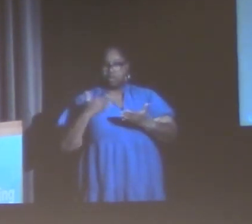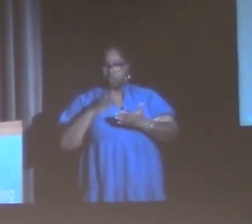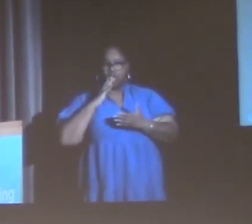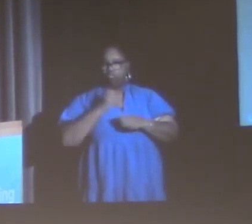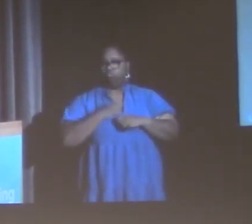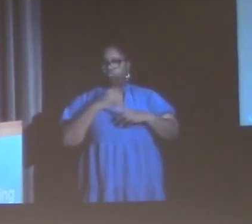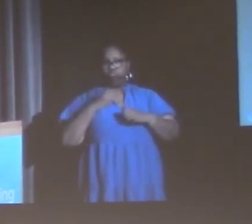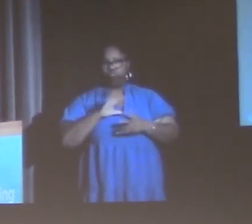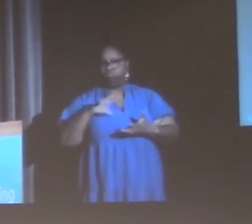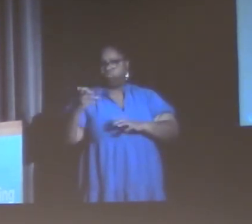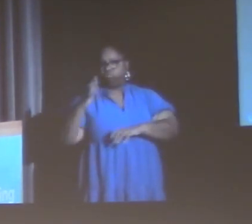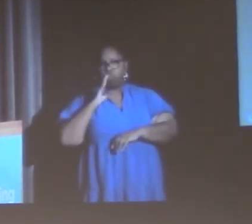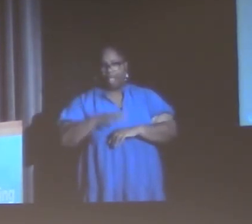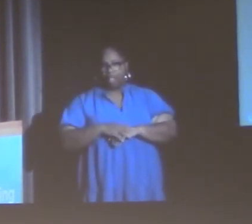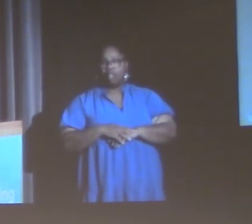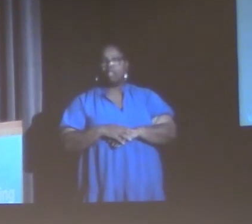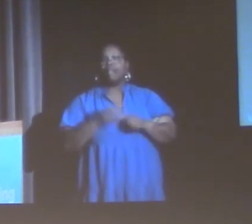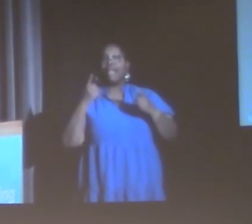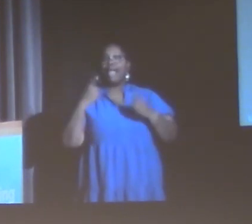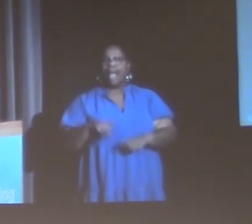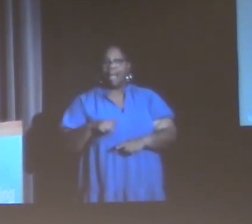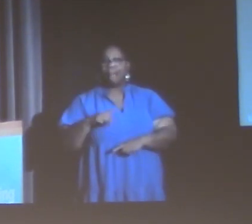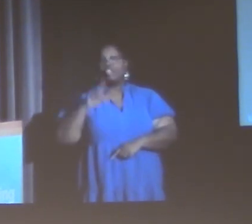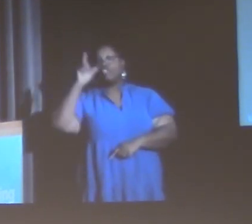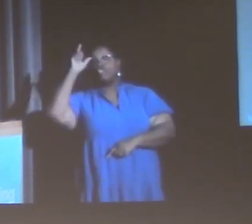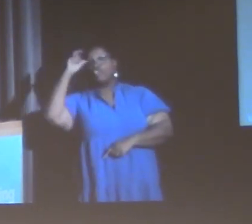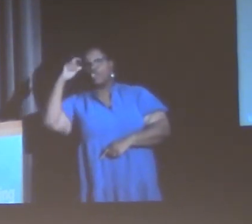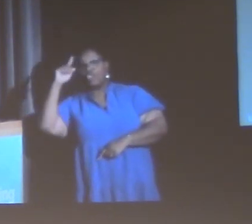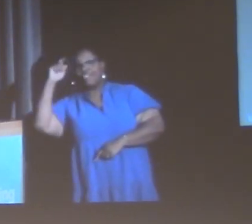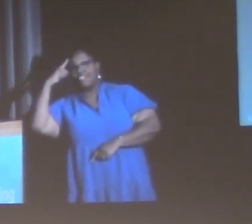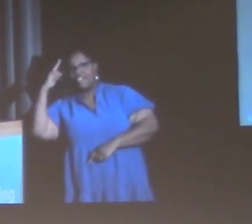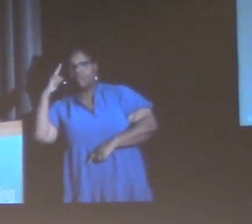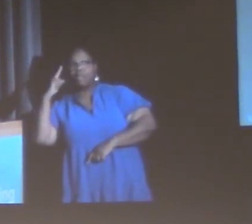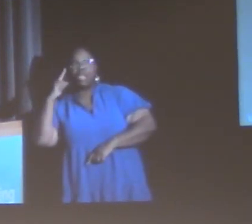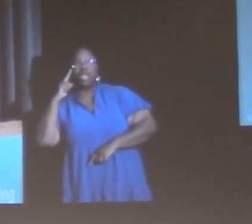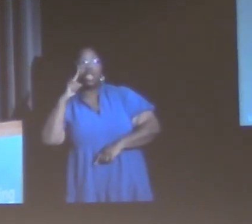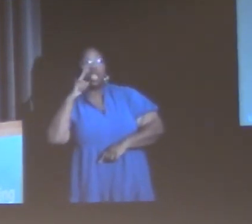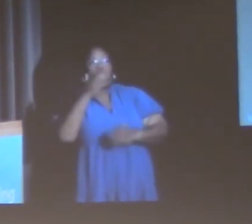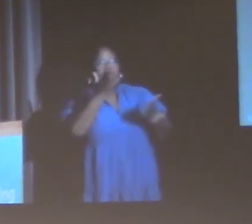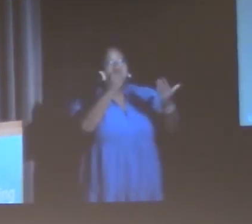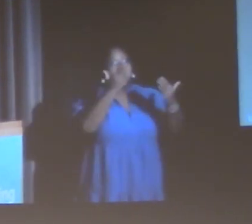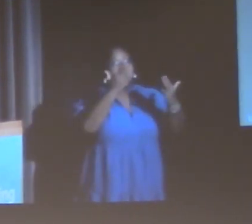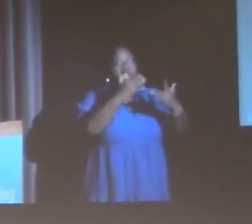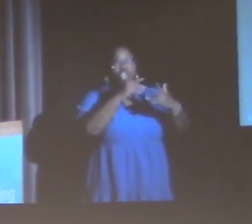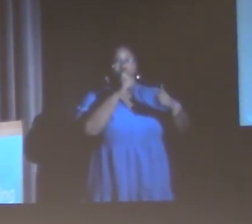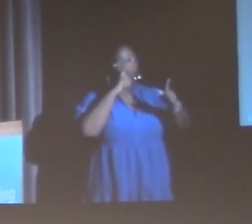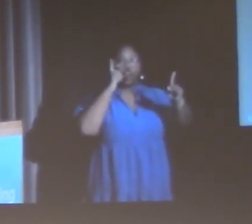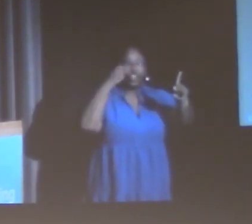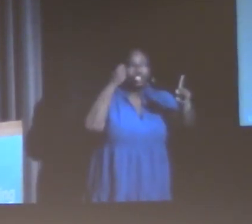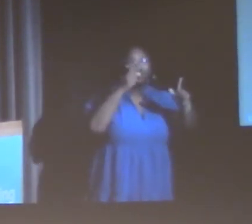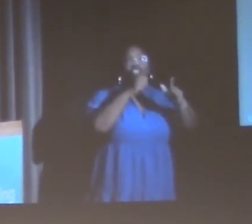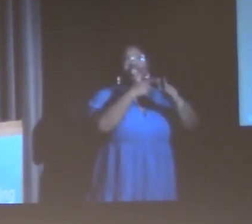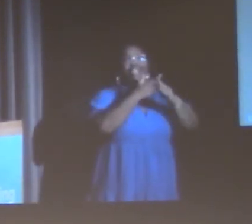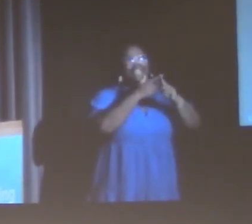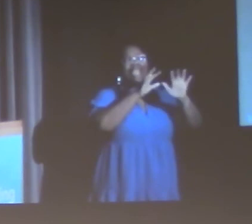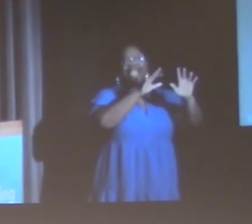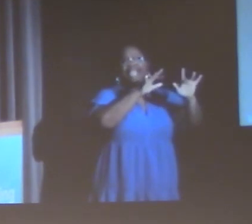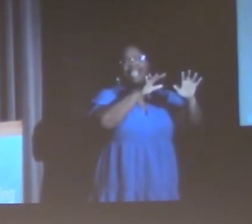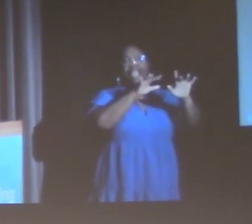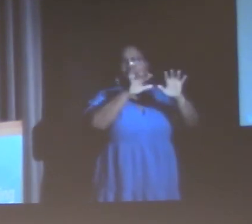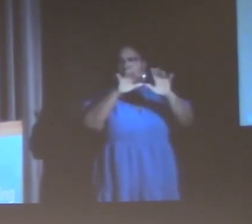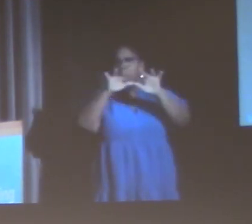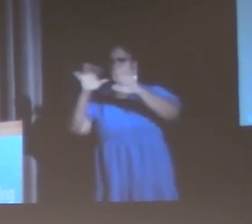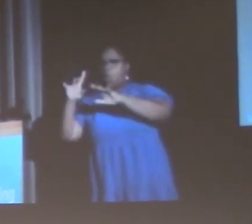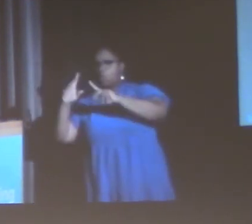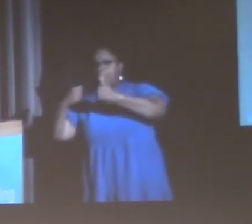is bombarding the Kurdish part, then the Kurdish have to go to the border, protect their border, then they let the jail,